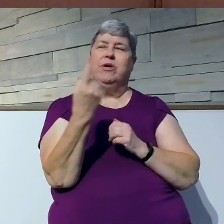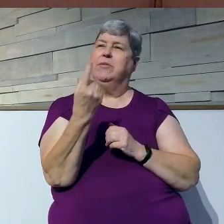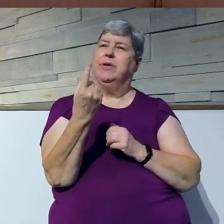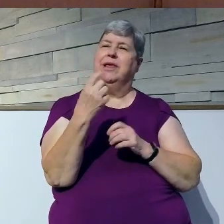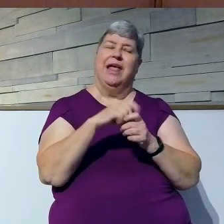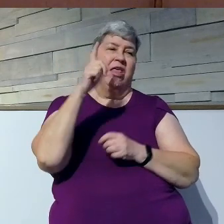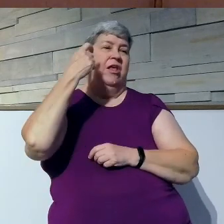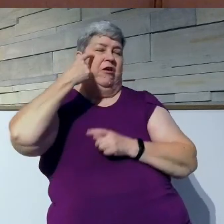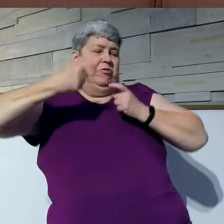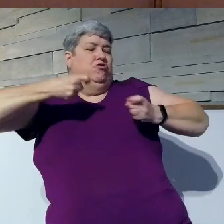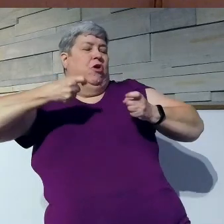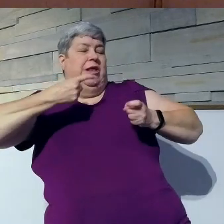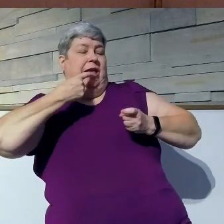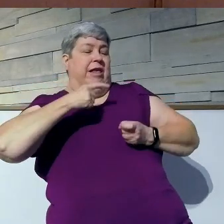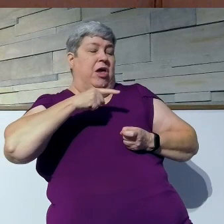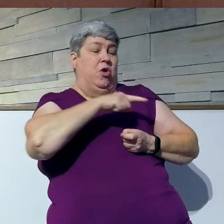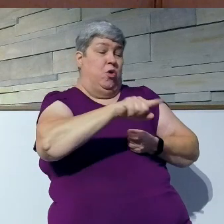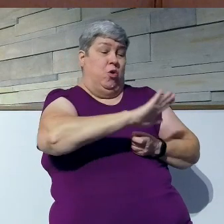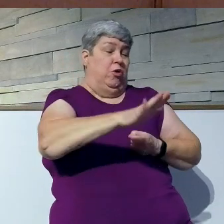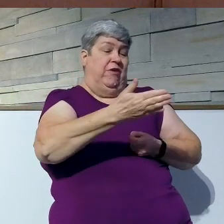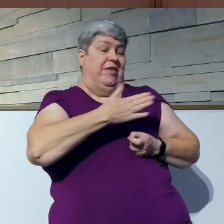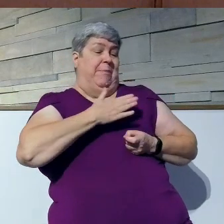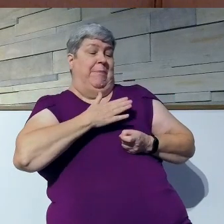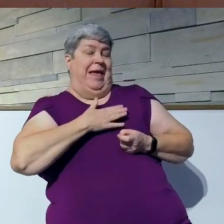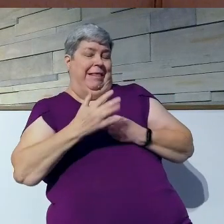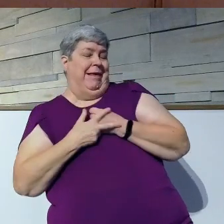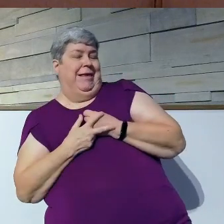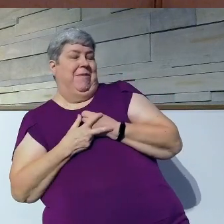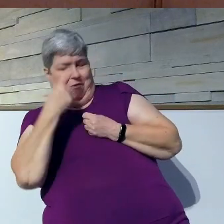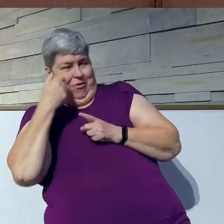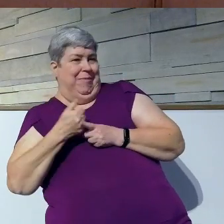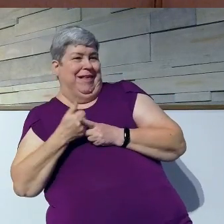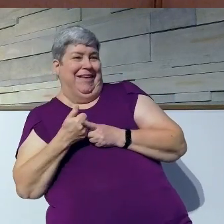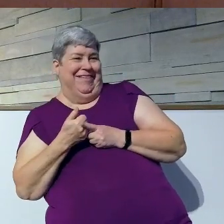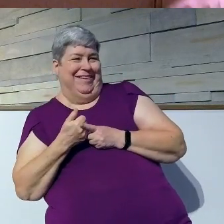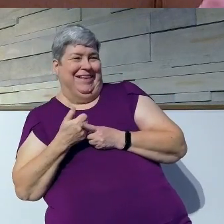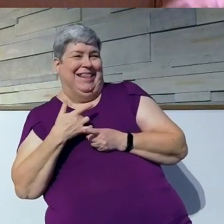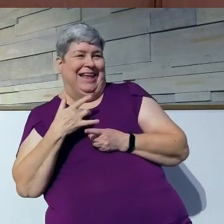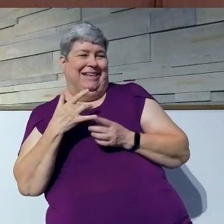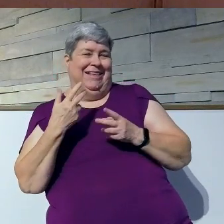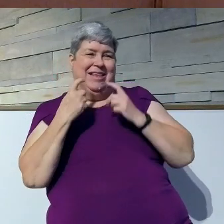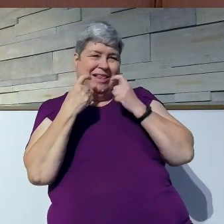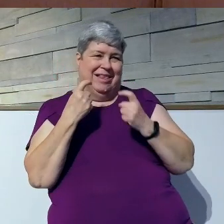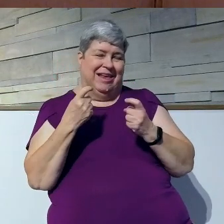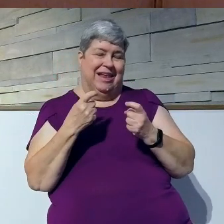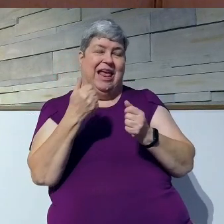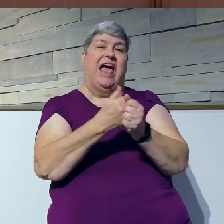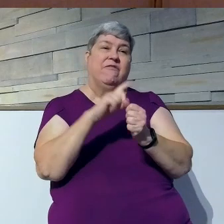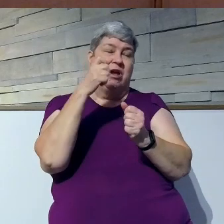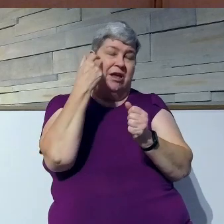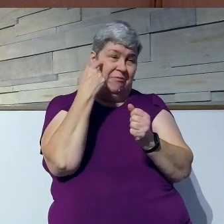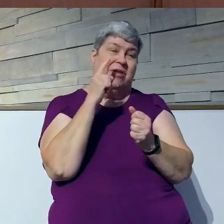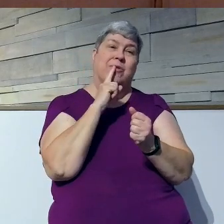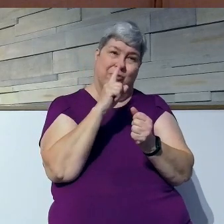somebody in the government in charge, and whenever they say what you have is ours, they kind of keep it for themselves, don't they? That's called sin. Every form of government